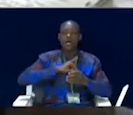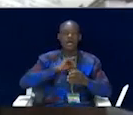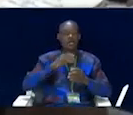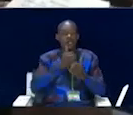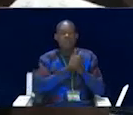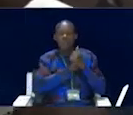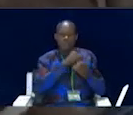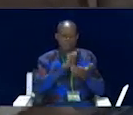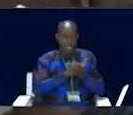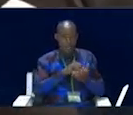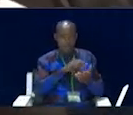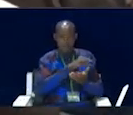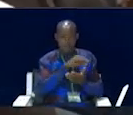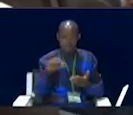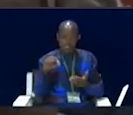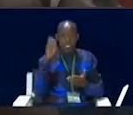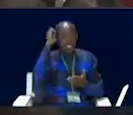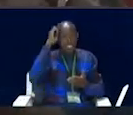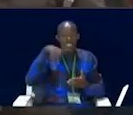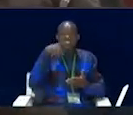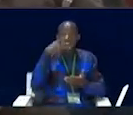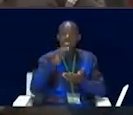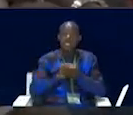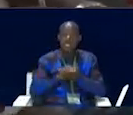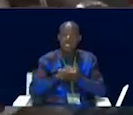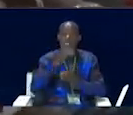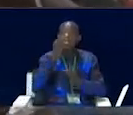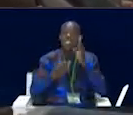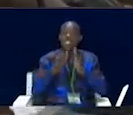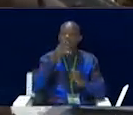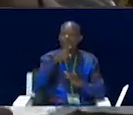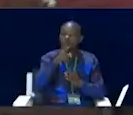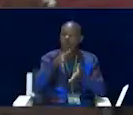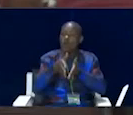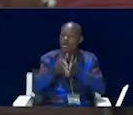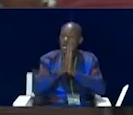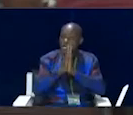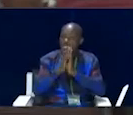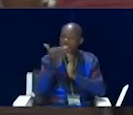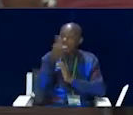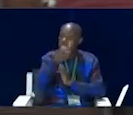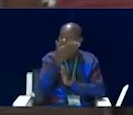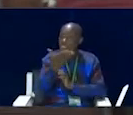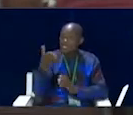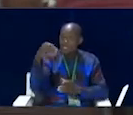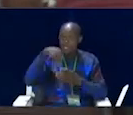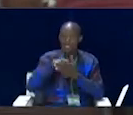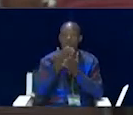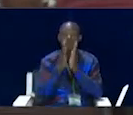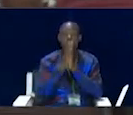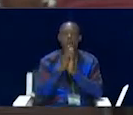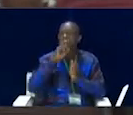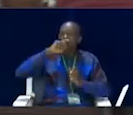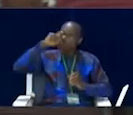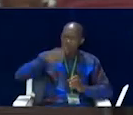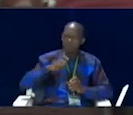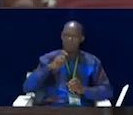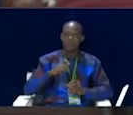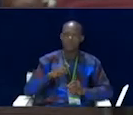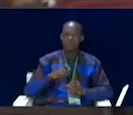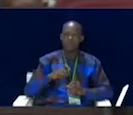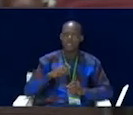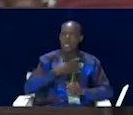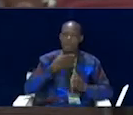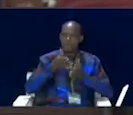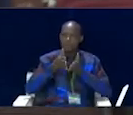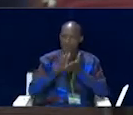verse so much. It says if you ask anything in prayer, it says believe that you have received it and it shall be